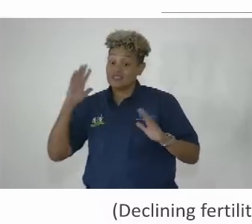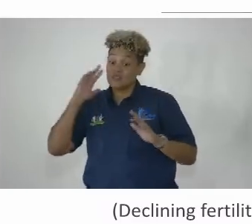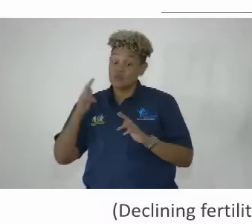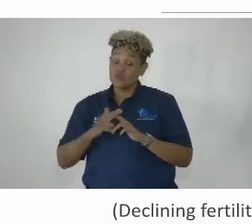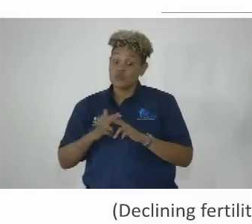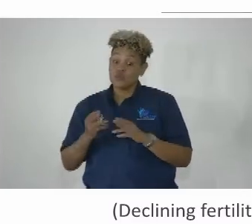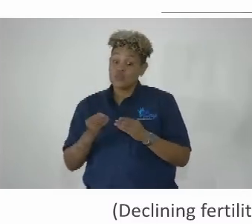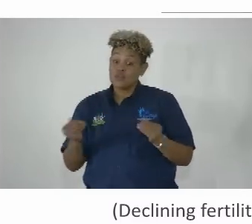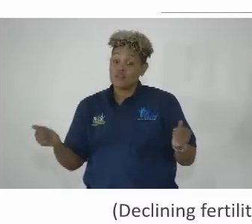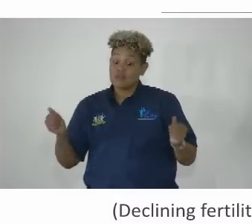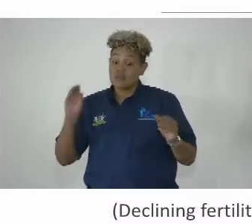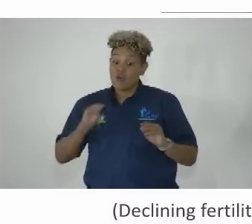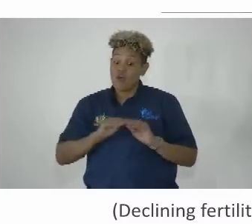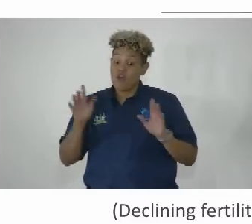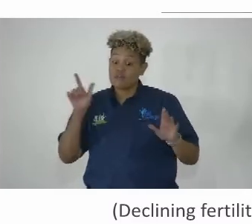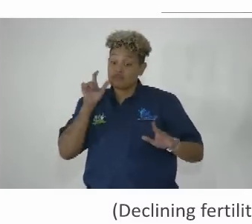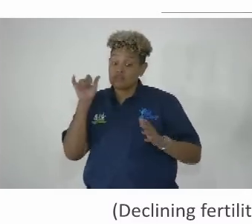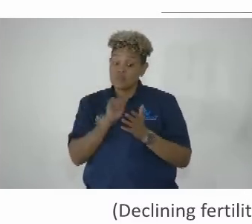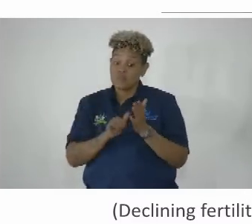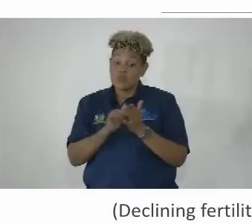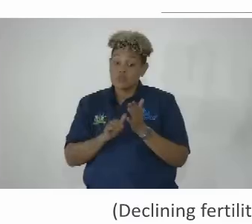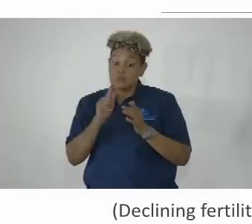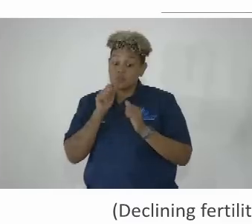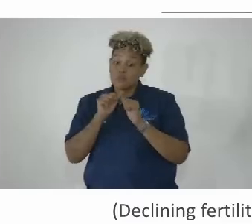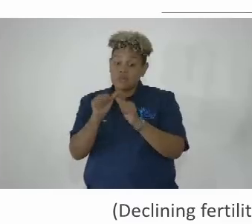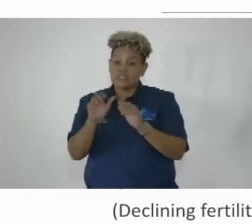soon become obvious that it's impossible to maintain.